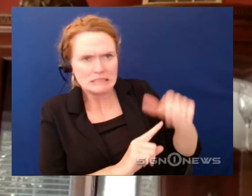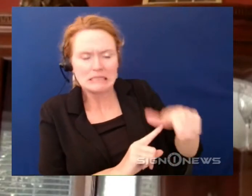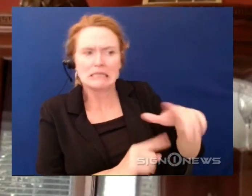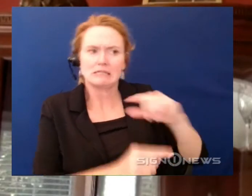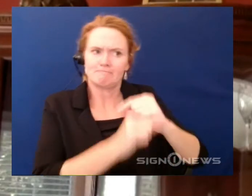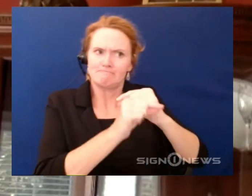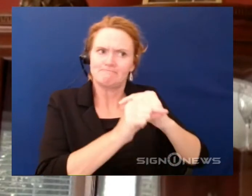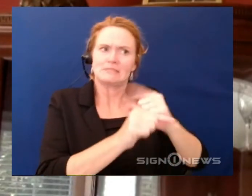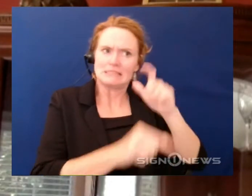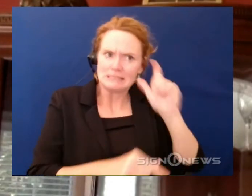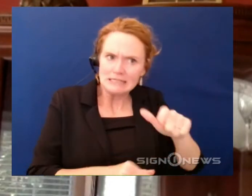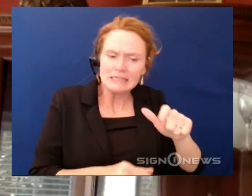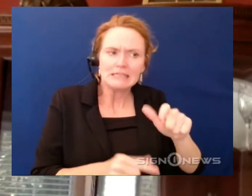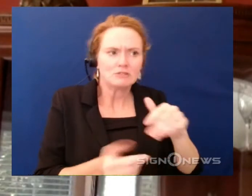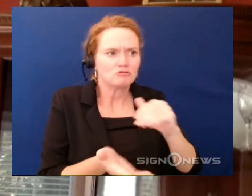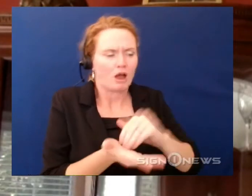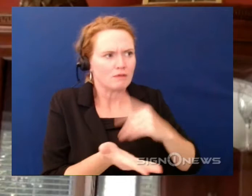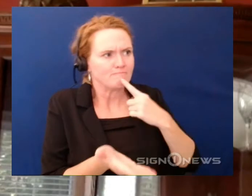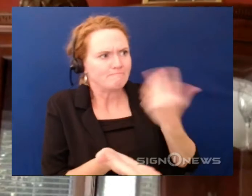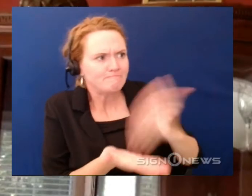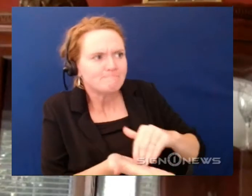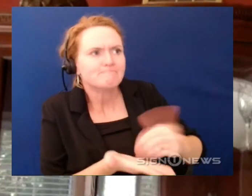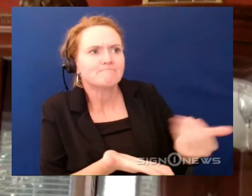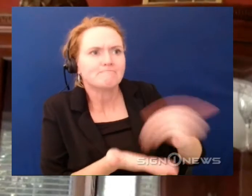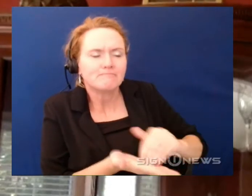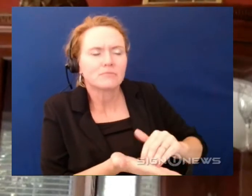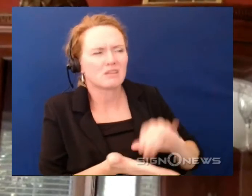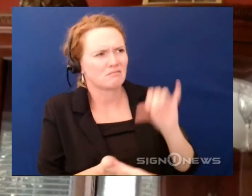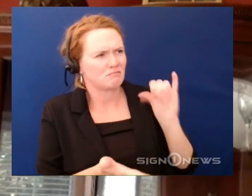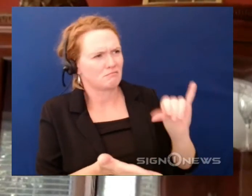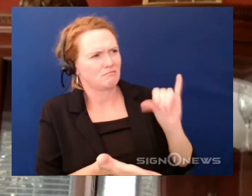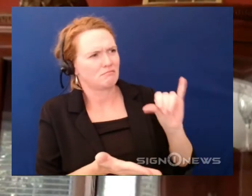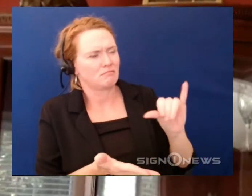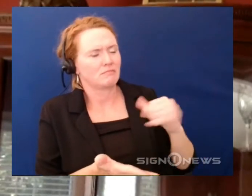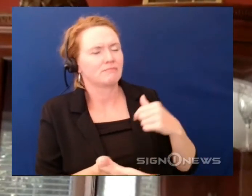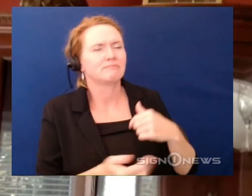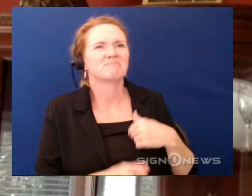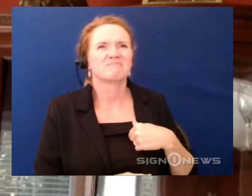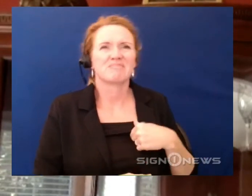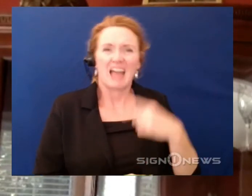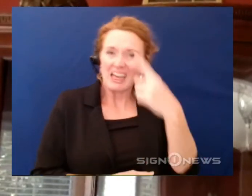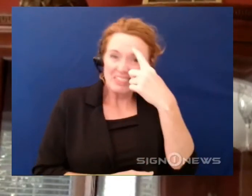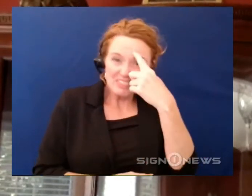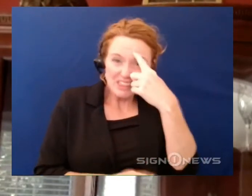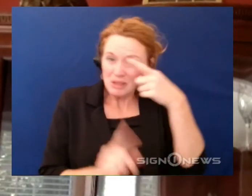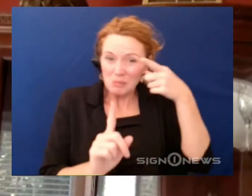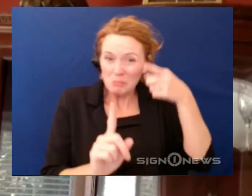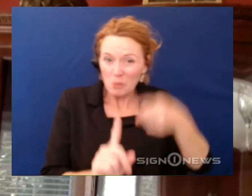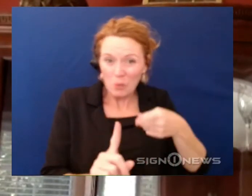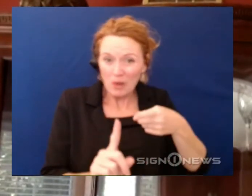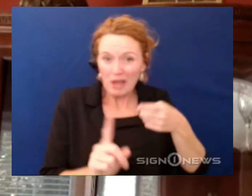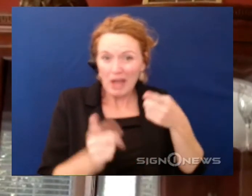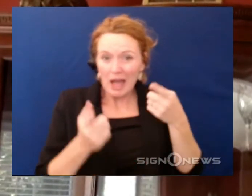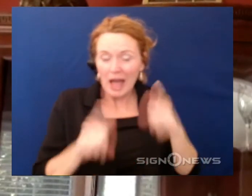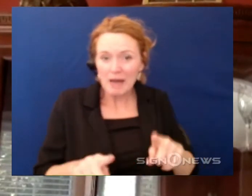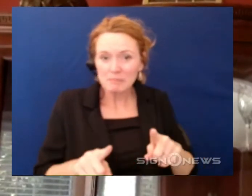needed guardianship. You know, I think a lot of it comes down to the